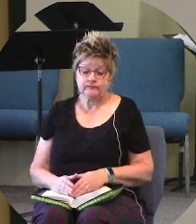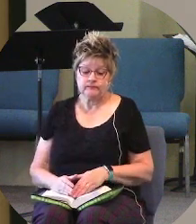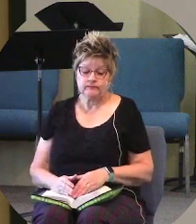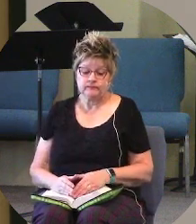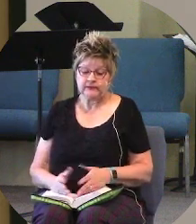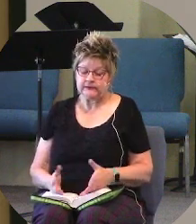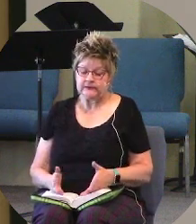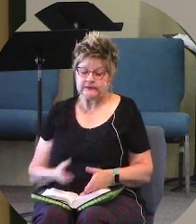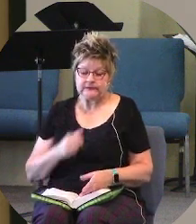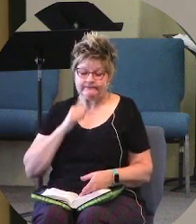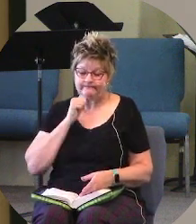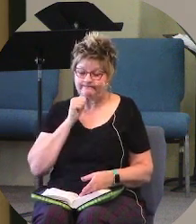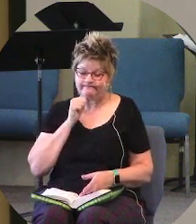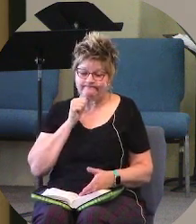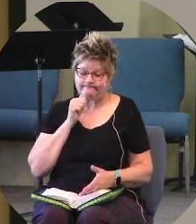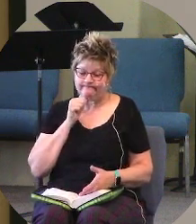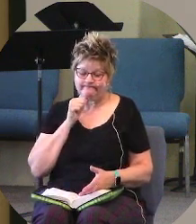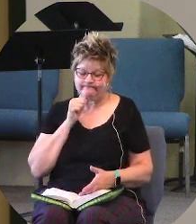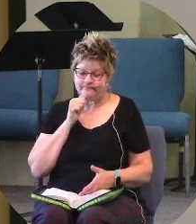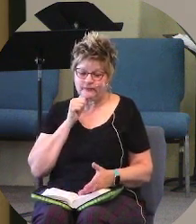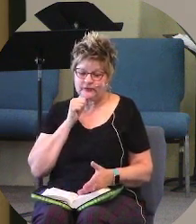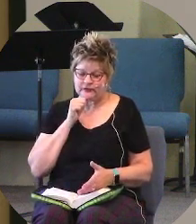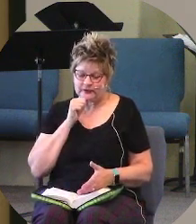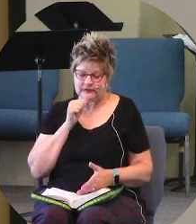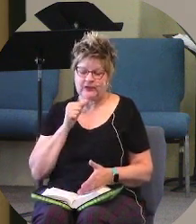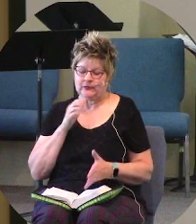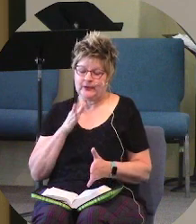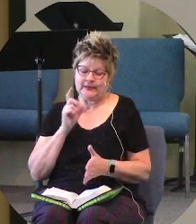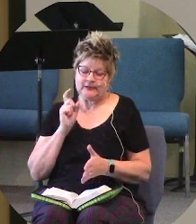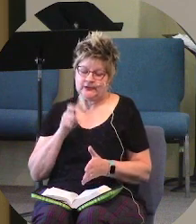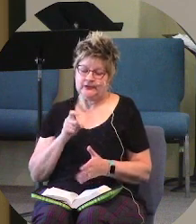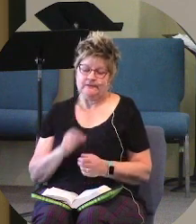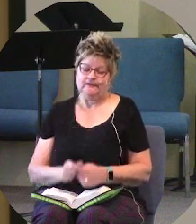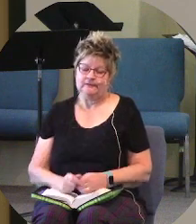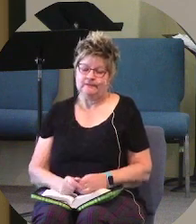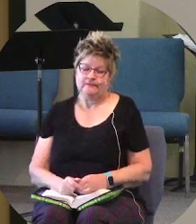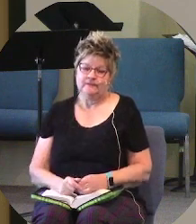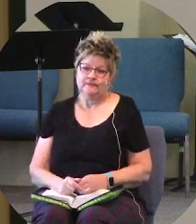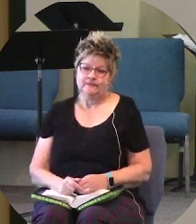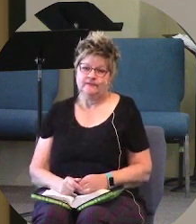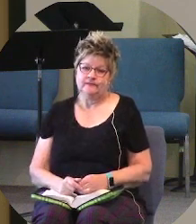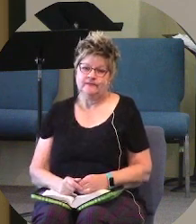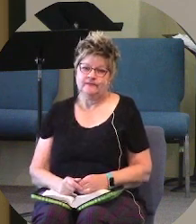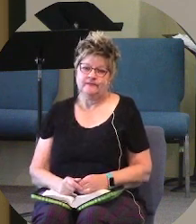that just wasn't as it should be.